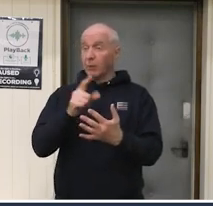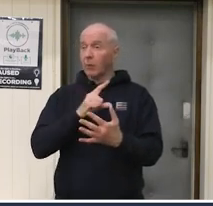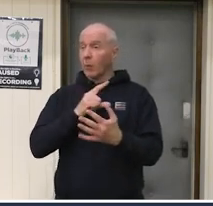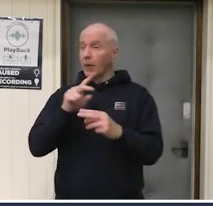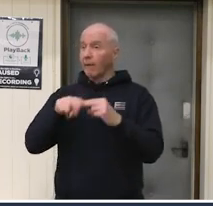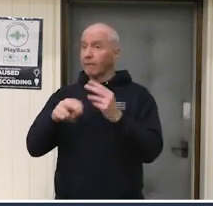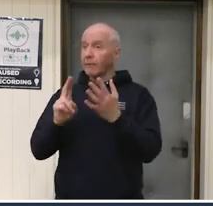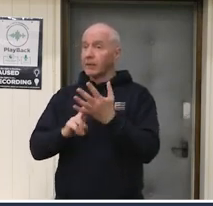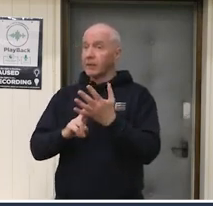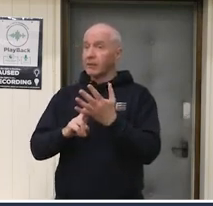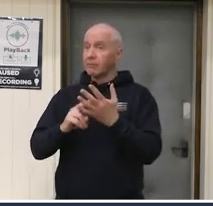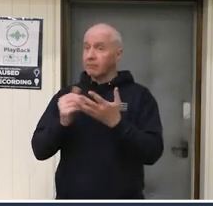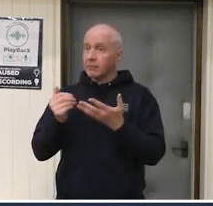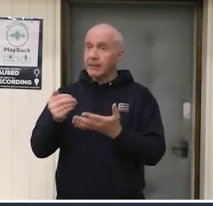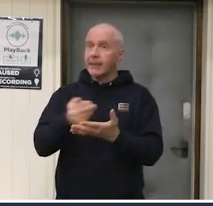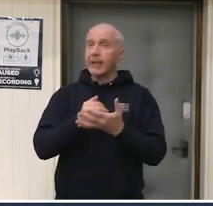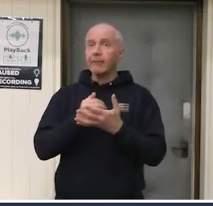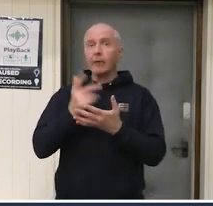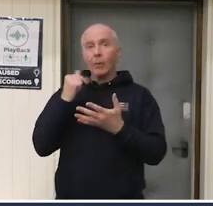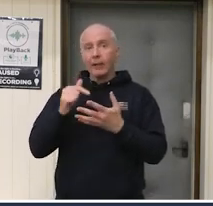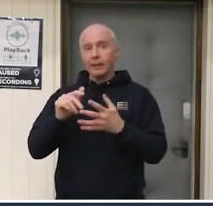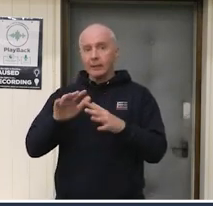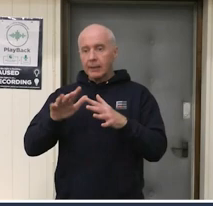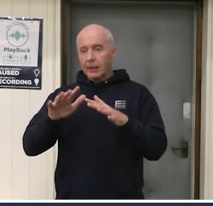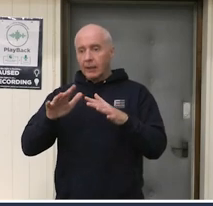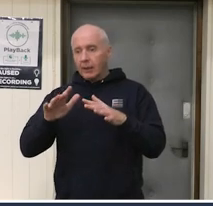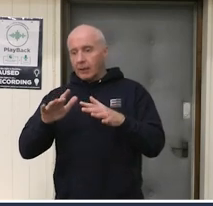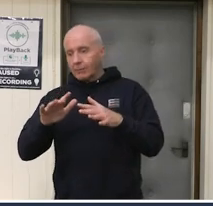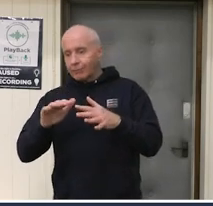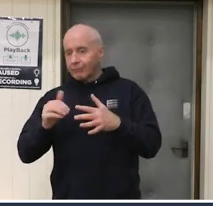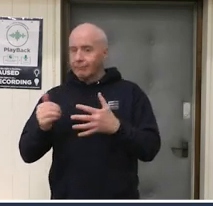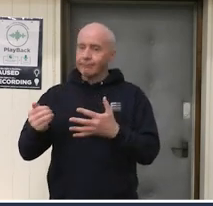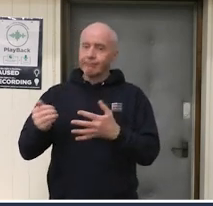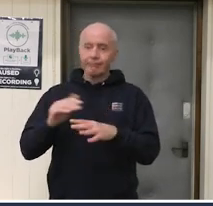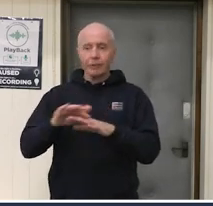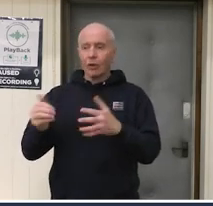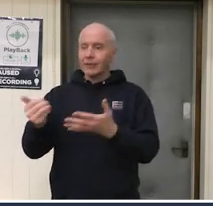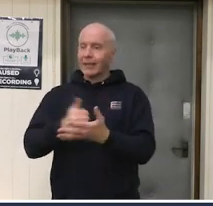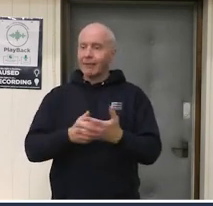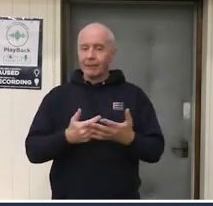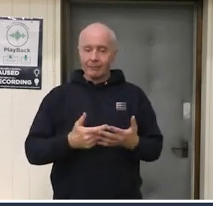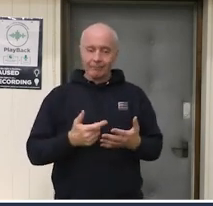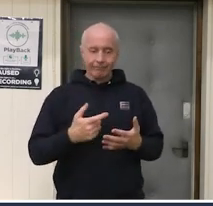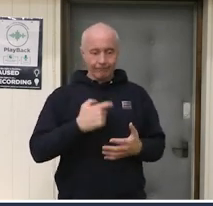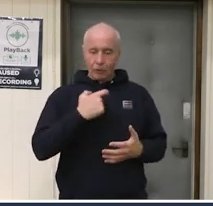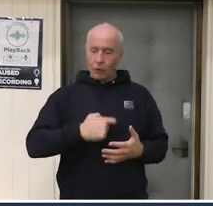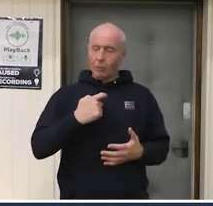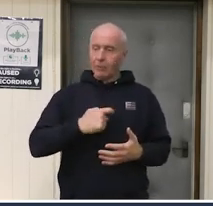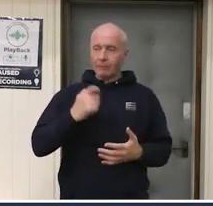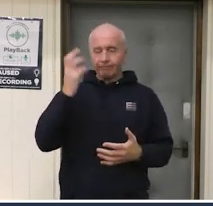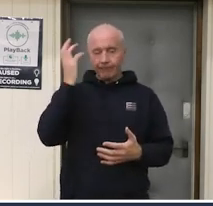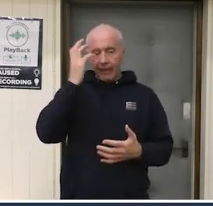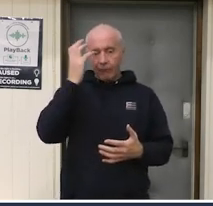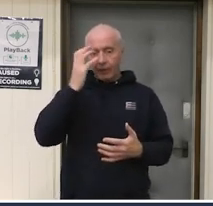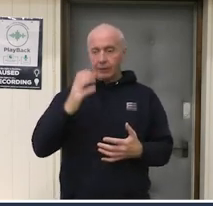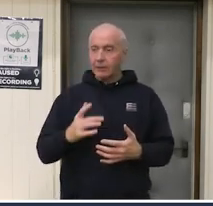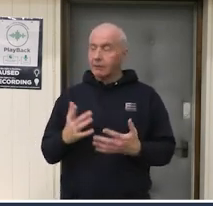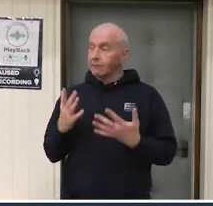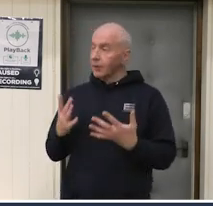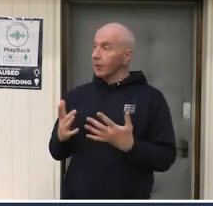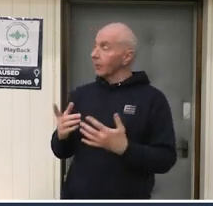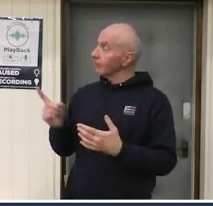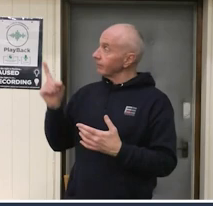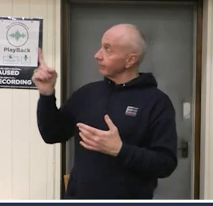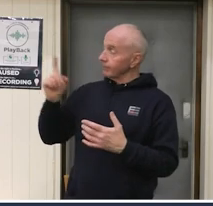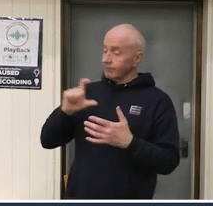incredibly safe. When it becomes unsafe is when humans do stupid things, right? So this is the main thing, is